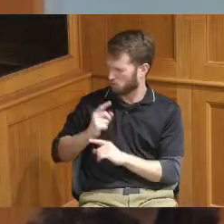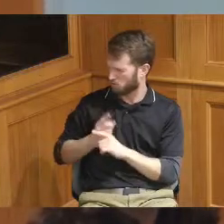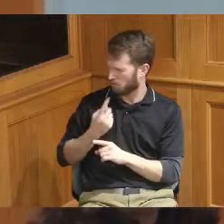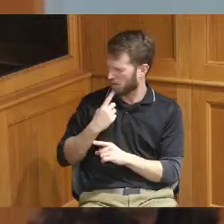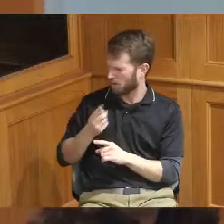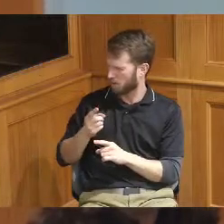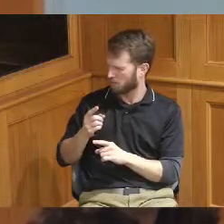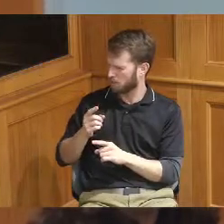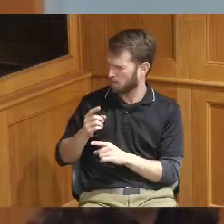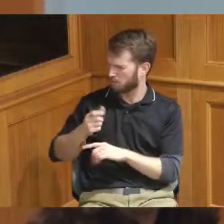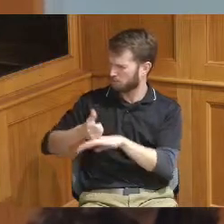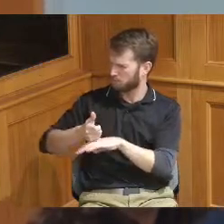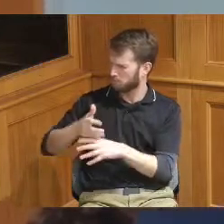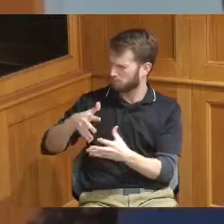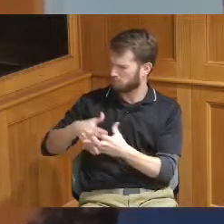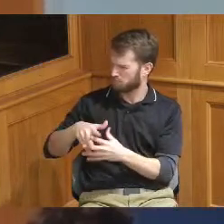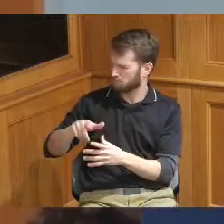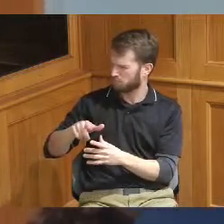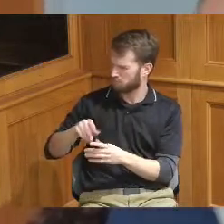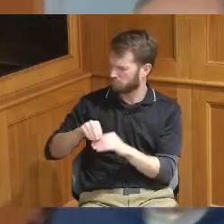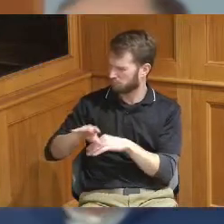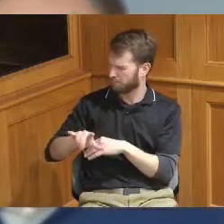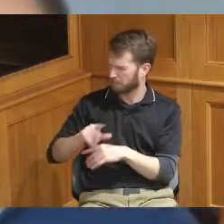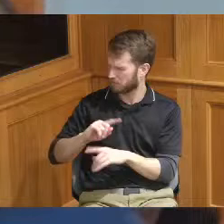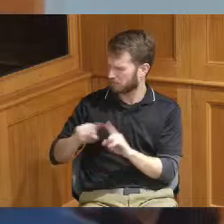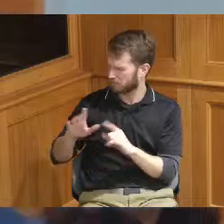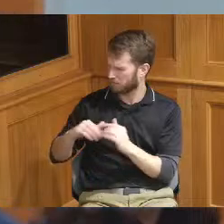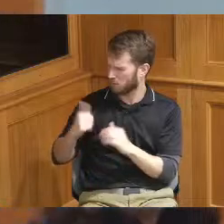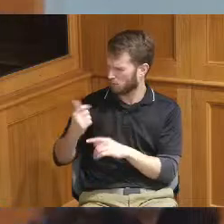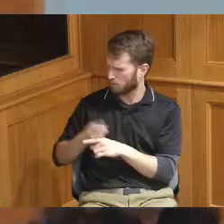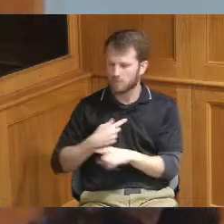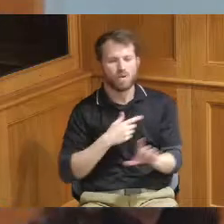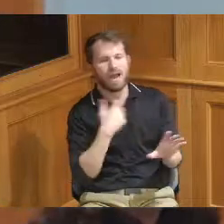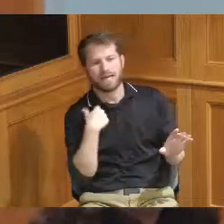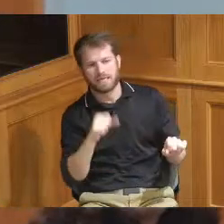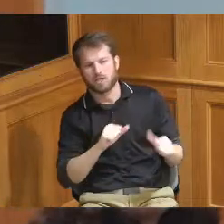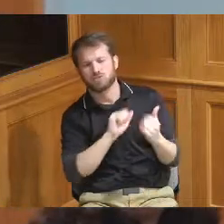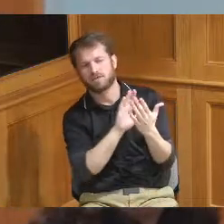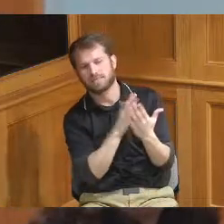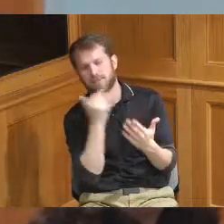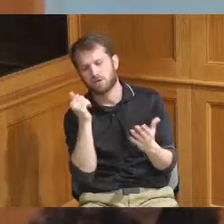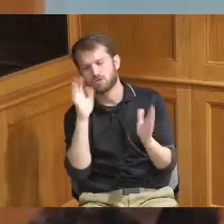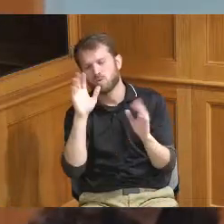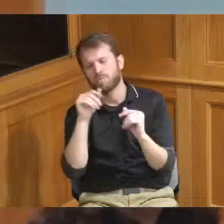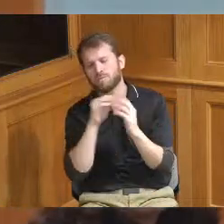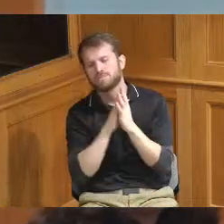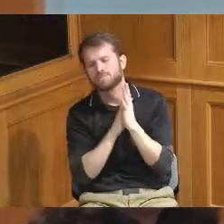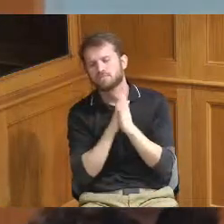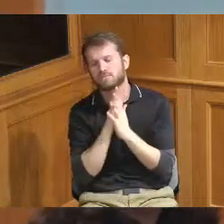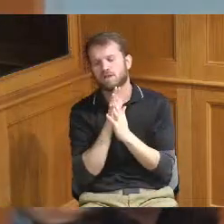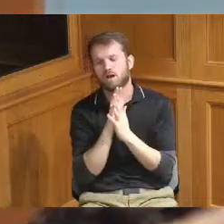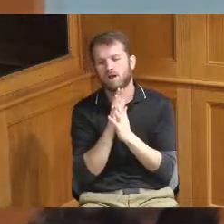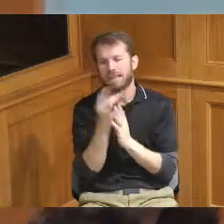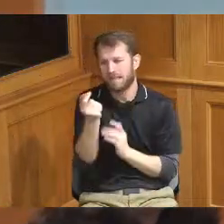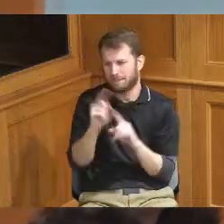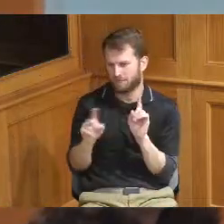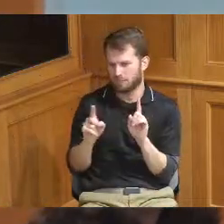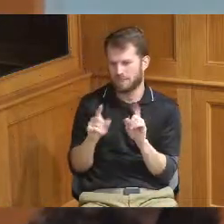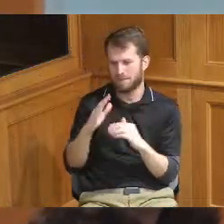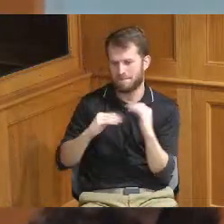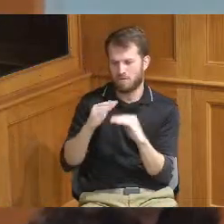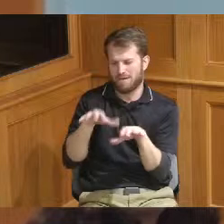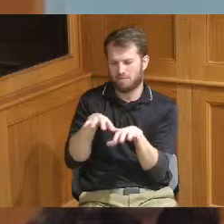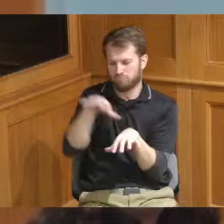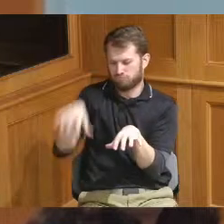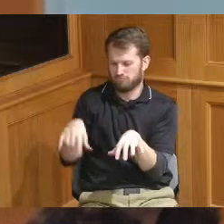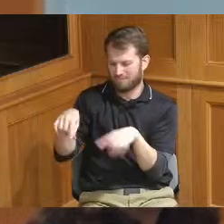some of the other buildings. Maybe I Yeah, can sure thing. probably address that a little bit better. And that is, it's a little different. The building right next to